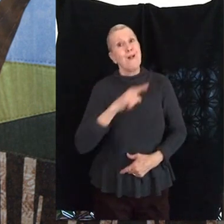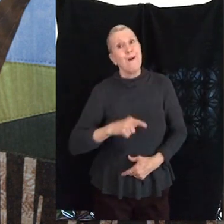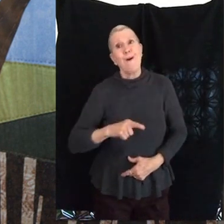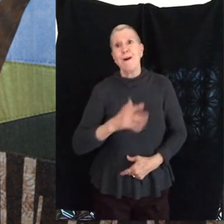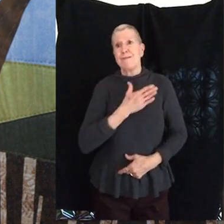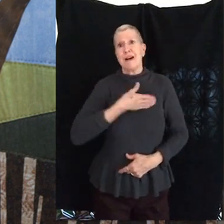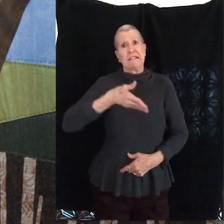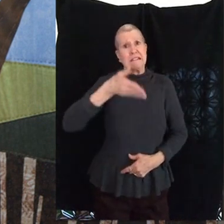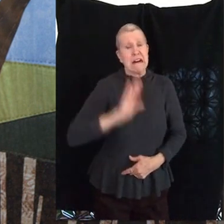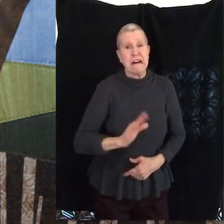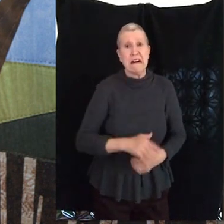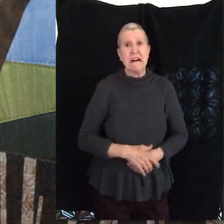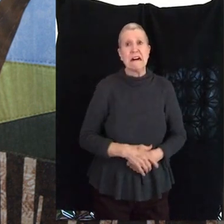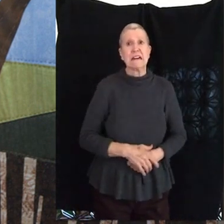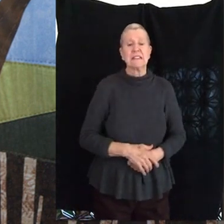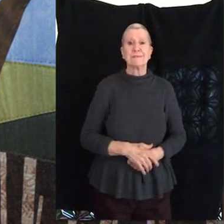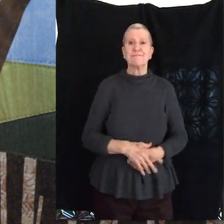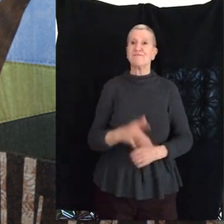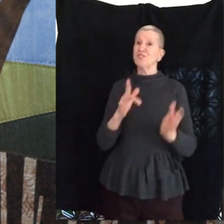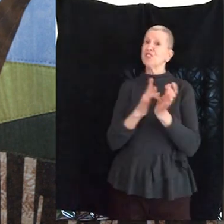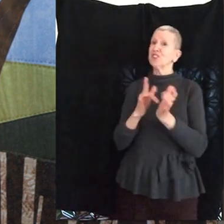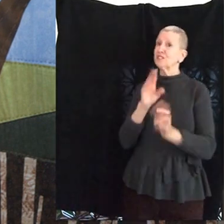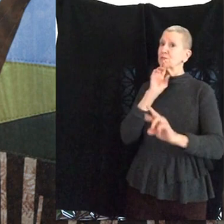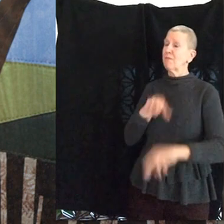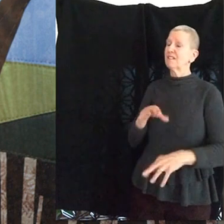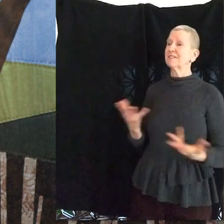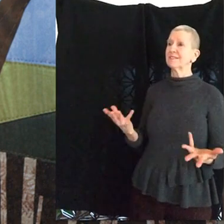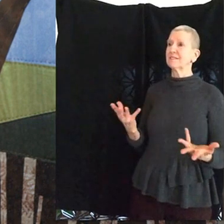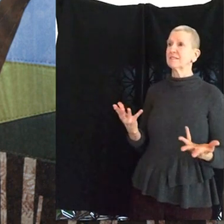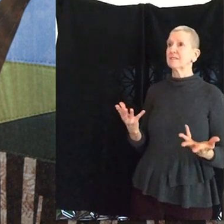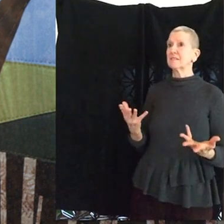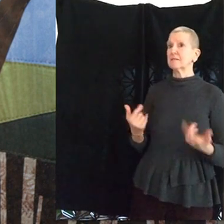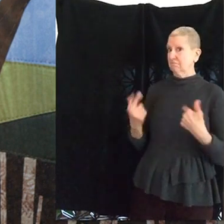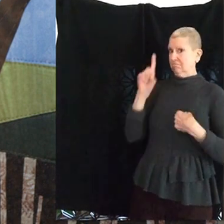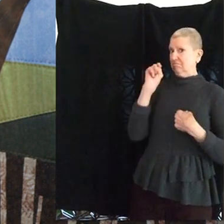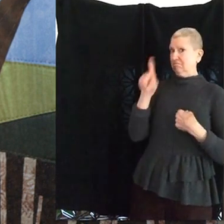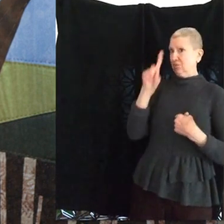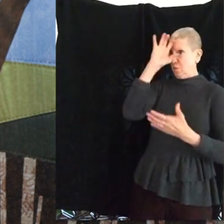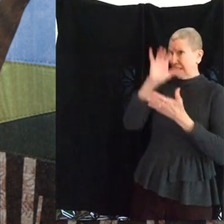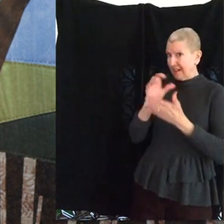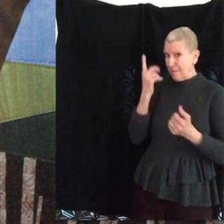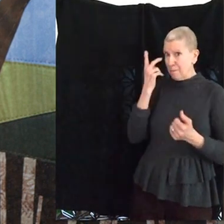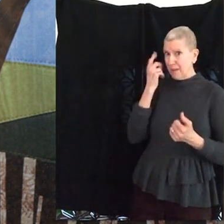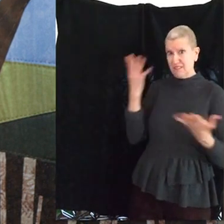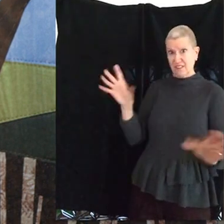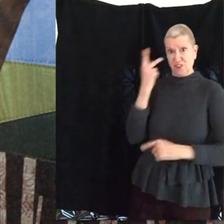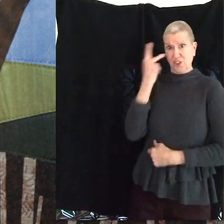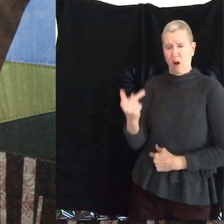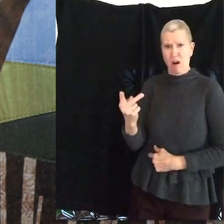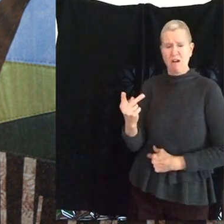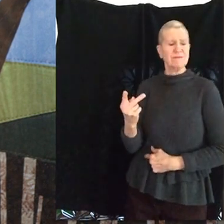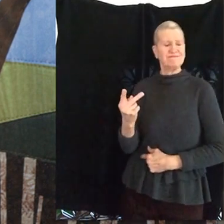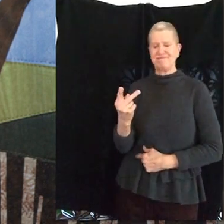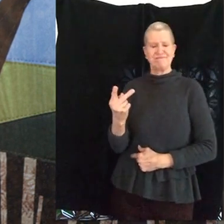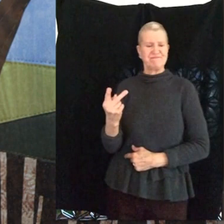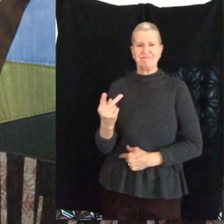and my God." Jesus said to him, "Have you believed because you have seen me? Blessed